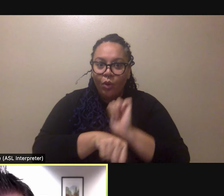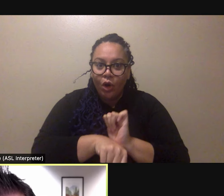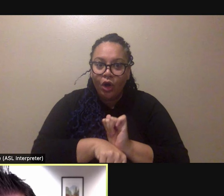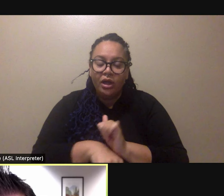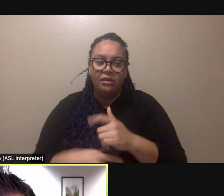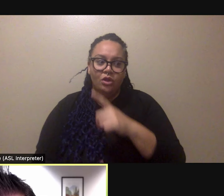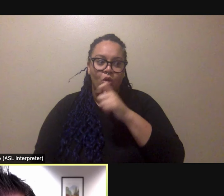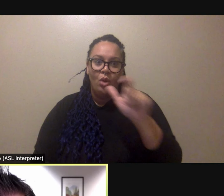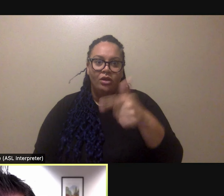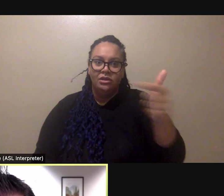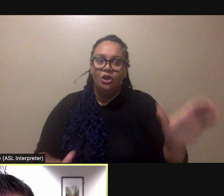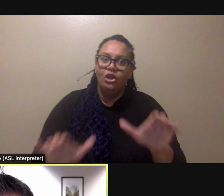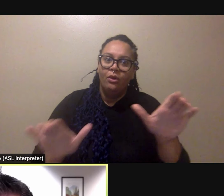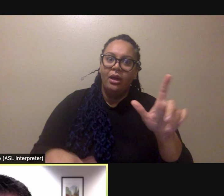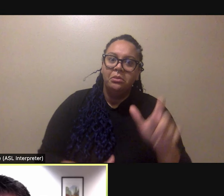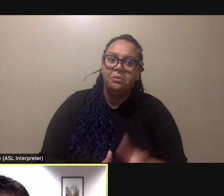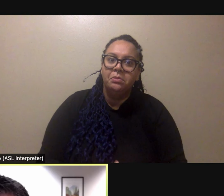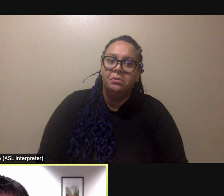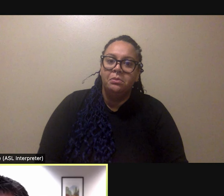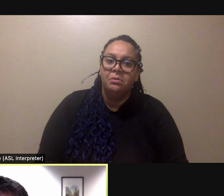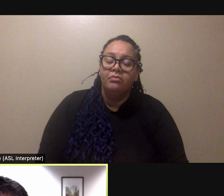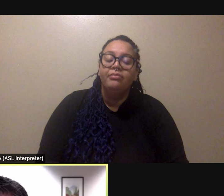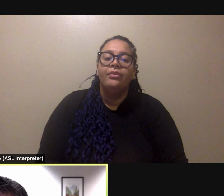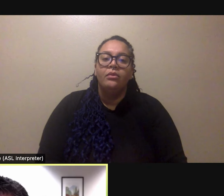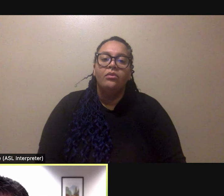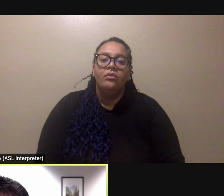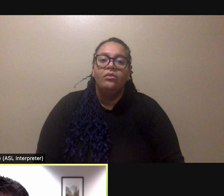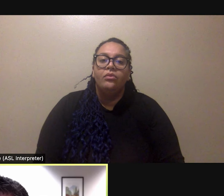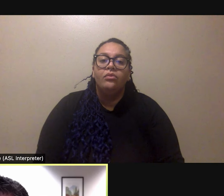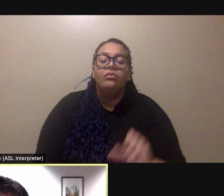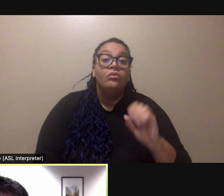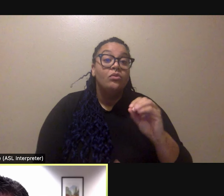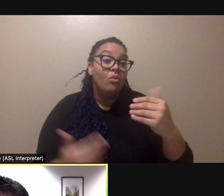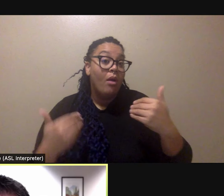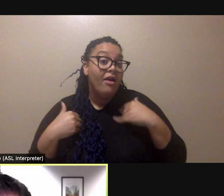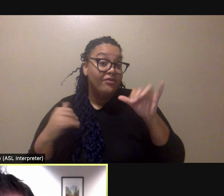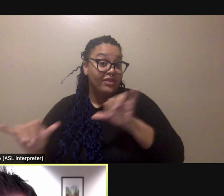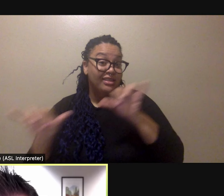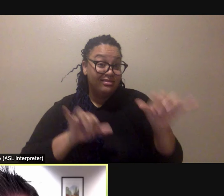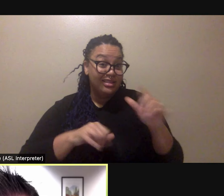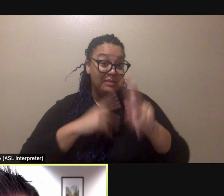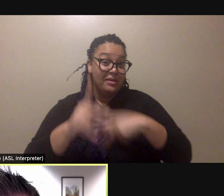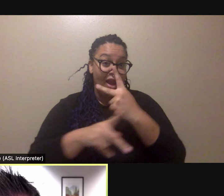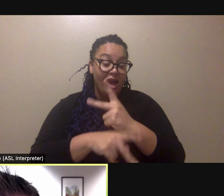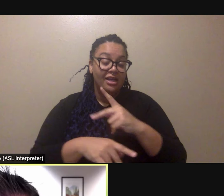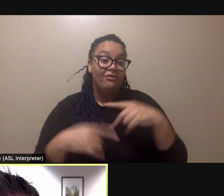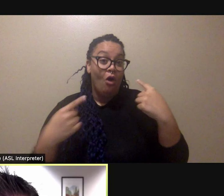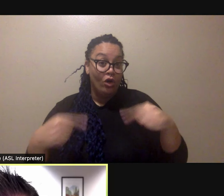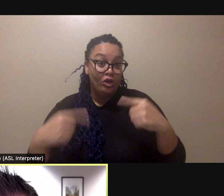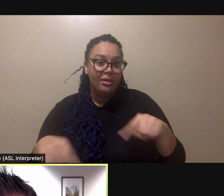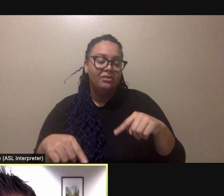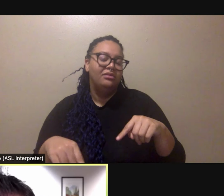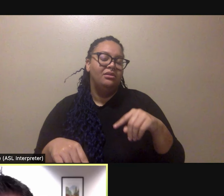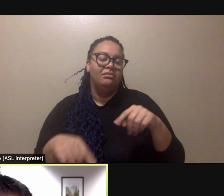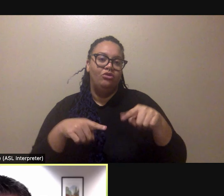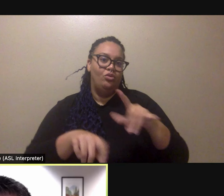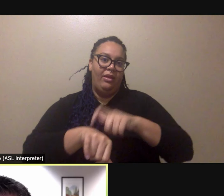else is going to do it? And so they had these same kind of arguments really all through the late 17th and 18th